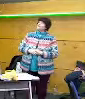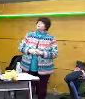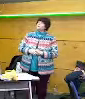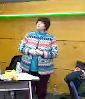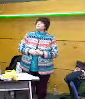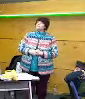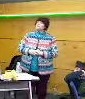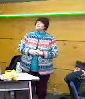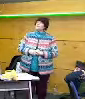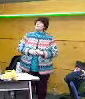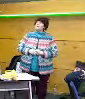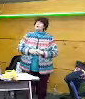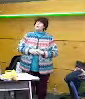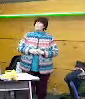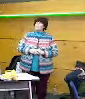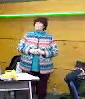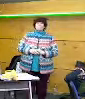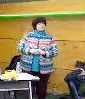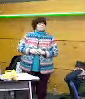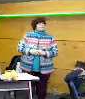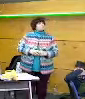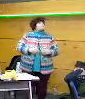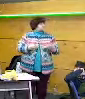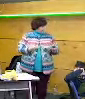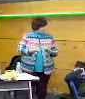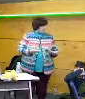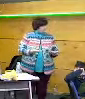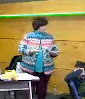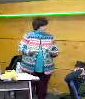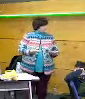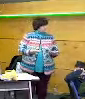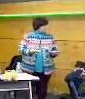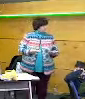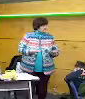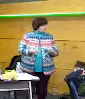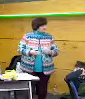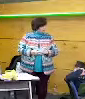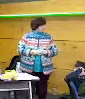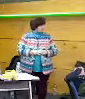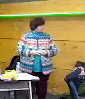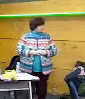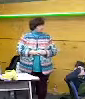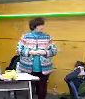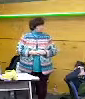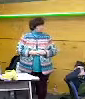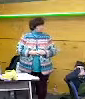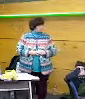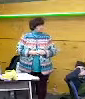Or do you think it would be good to say, my puppy plays piano?